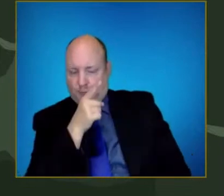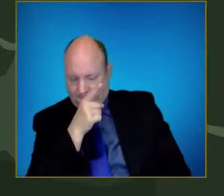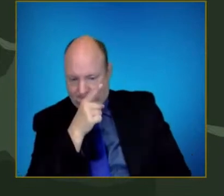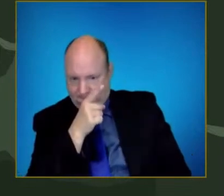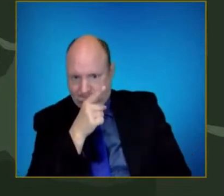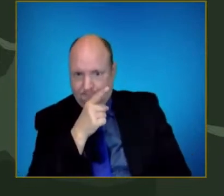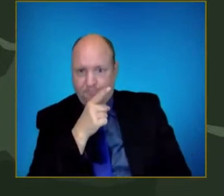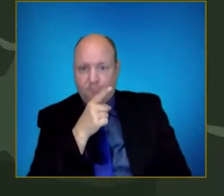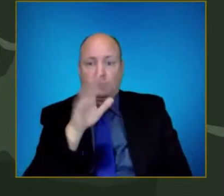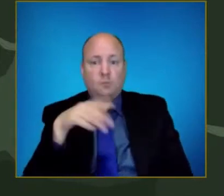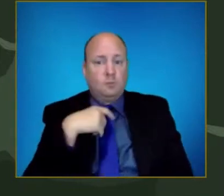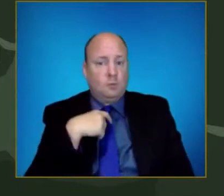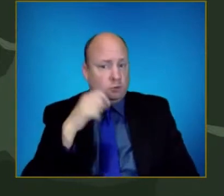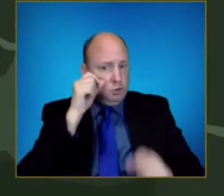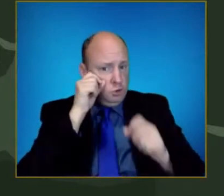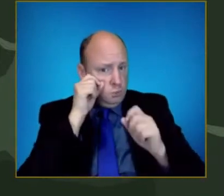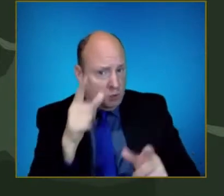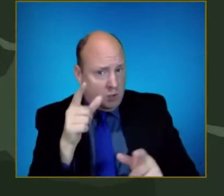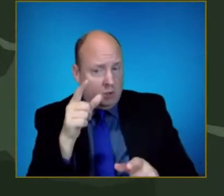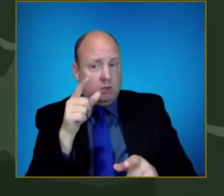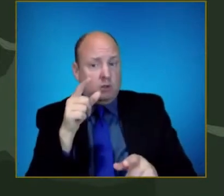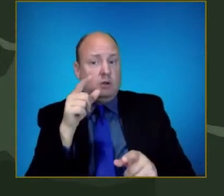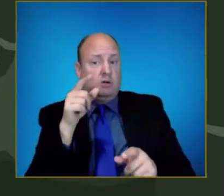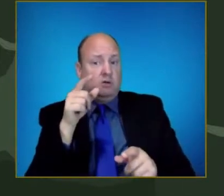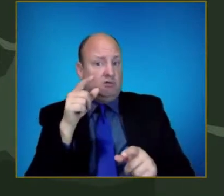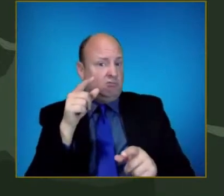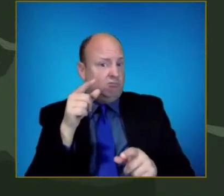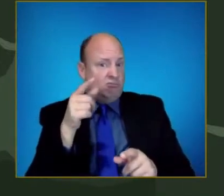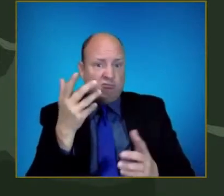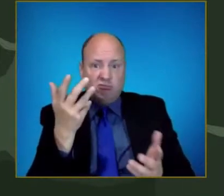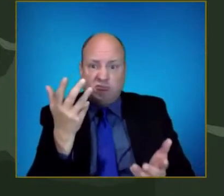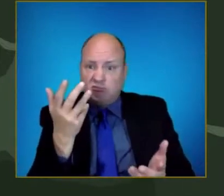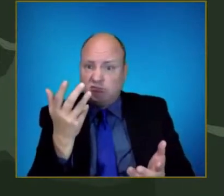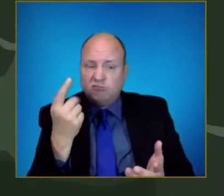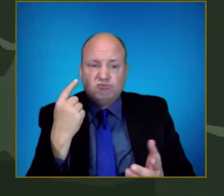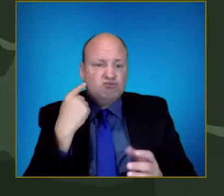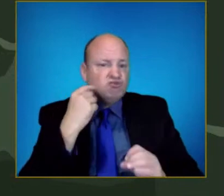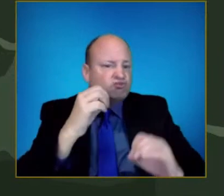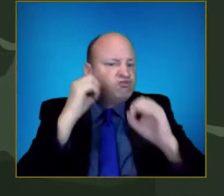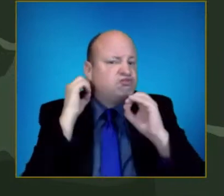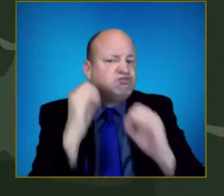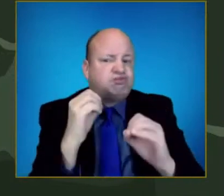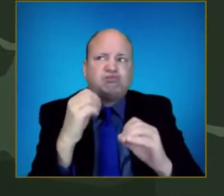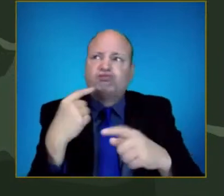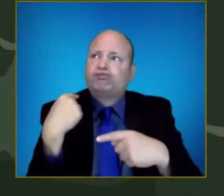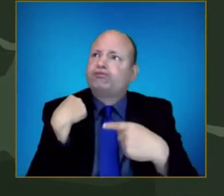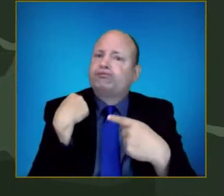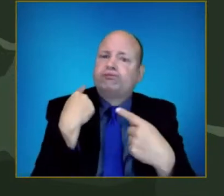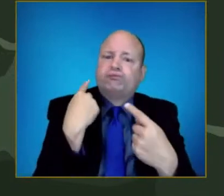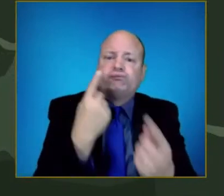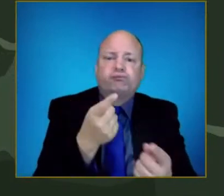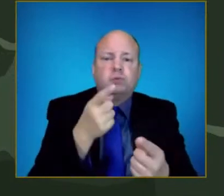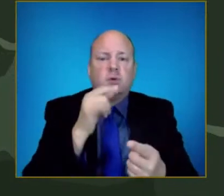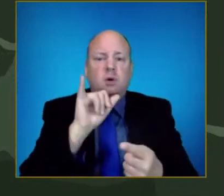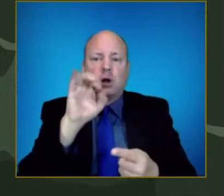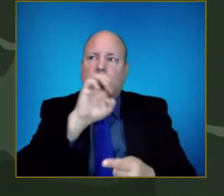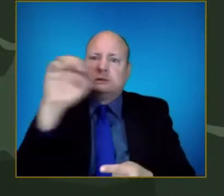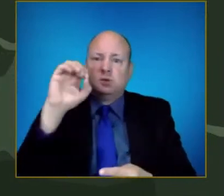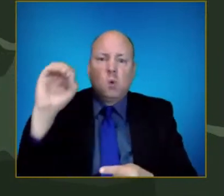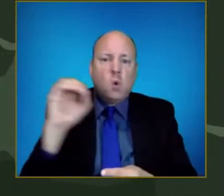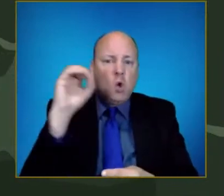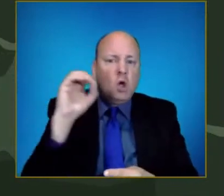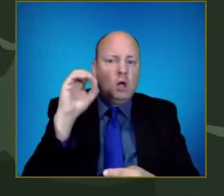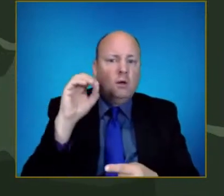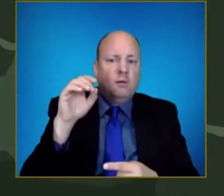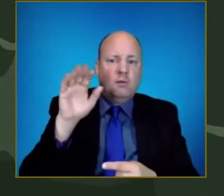haven't heard of the large spike out in Eastern Oregon off of the Pendleton Roundup.